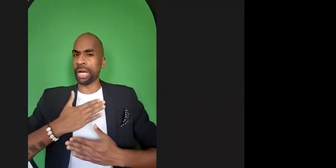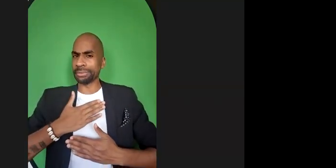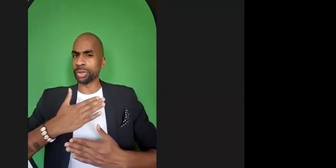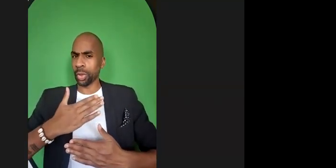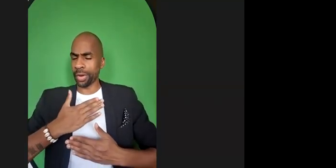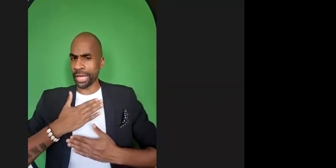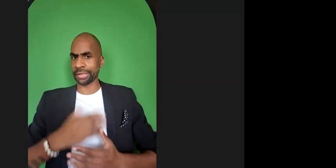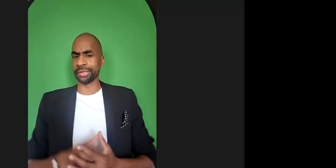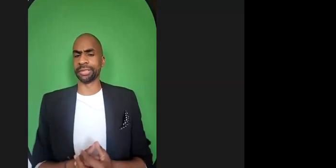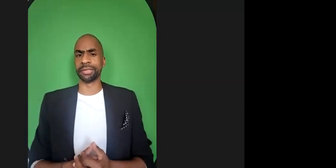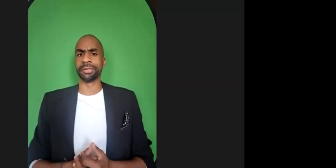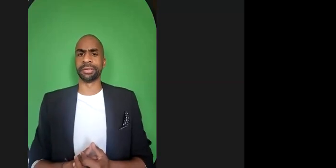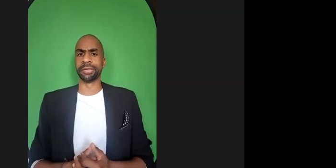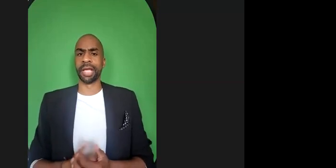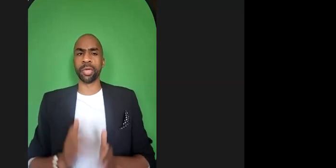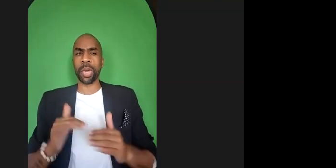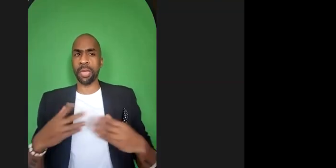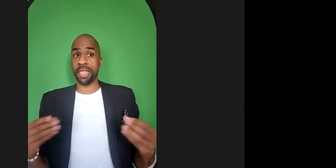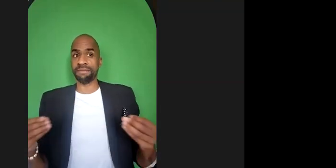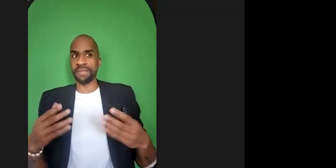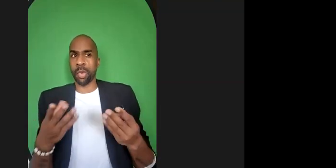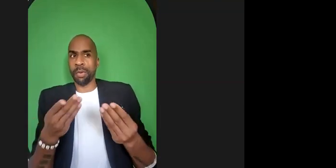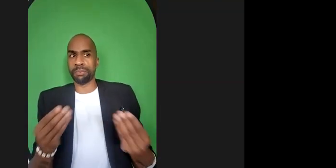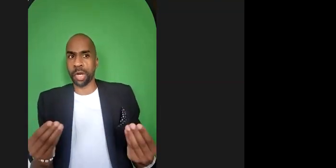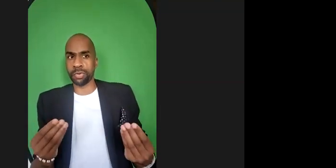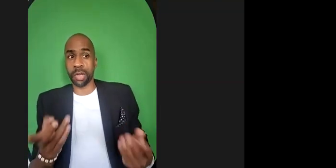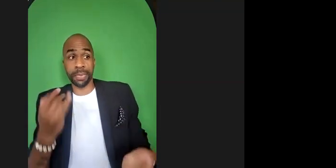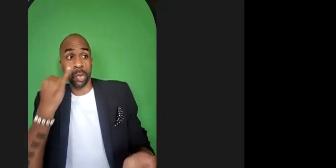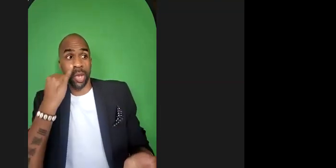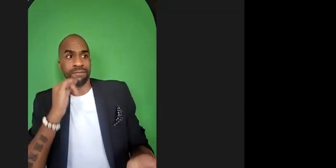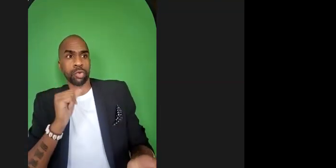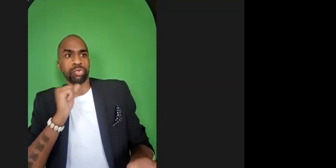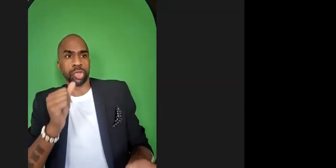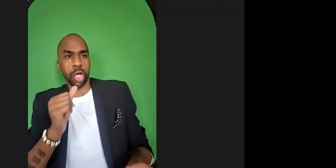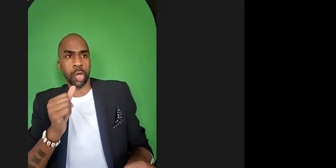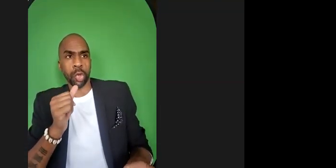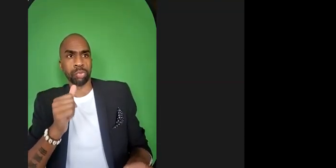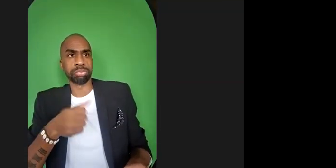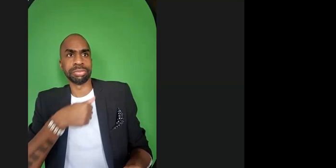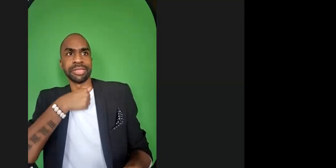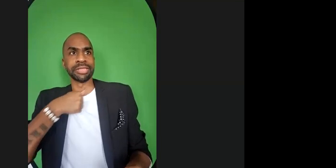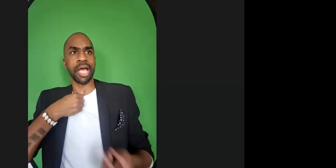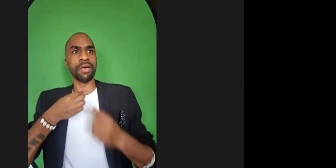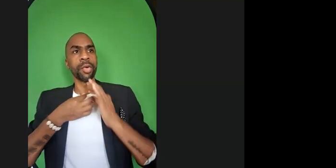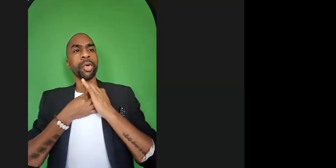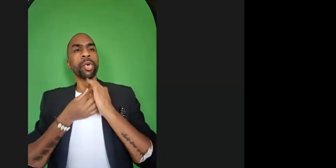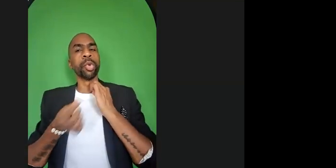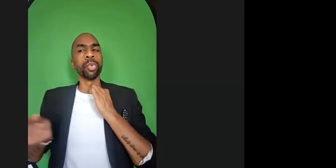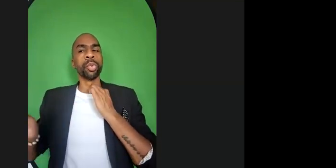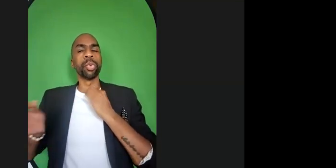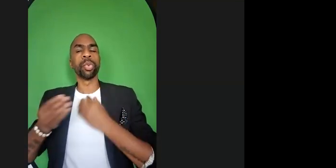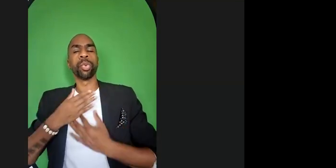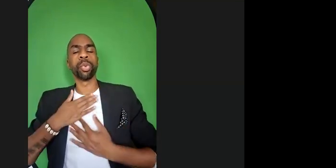And then alleviating the fear of, well, what do I do if I don't do a trach tube, et cetera? Mm-hmm. Mm-hmm. Yes.